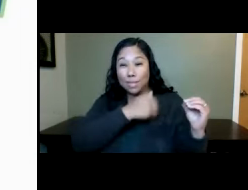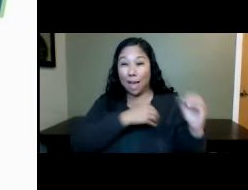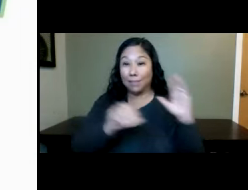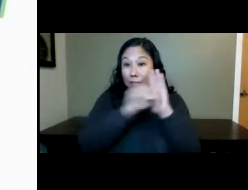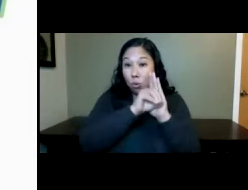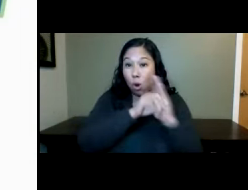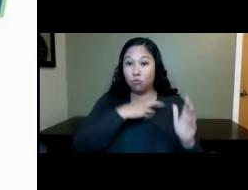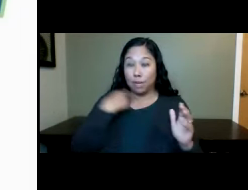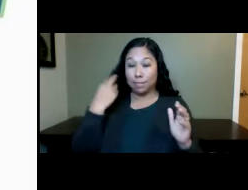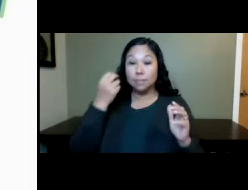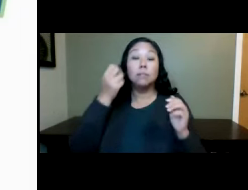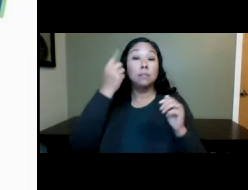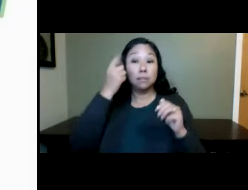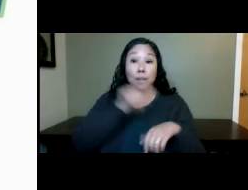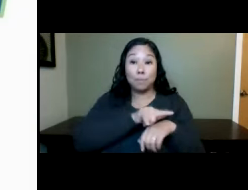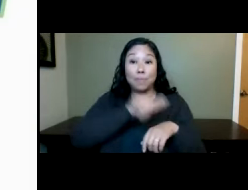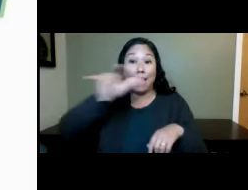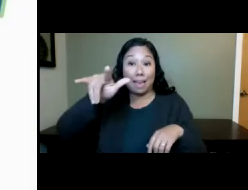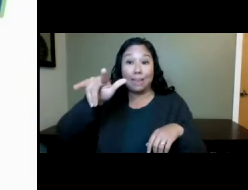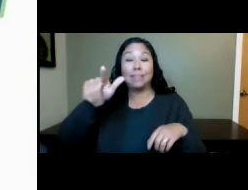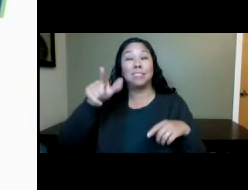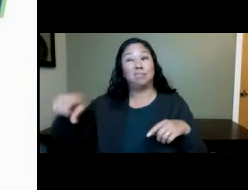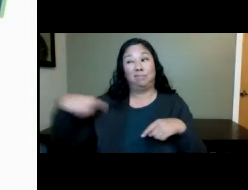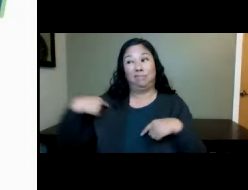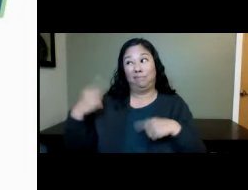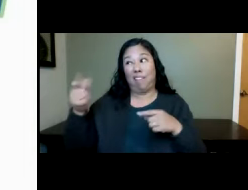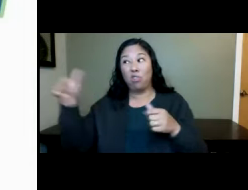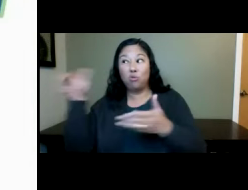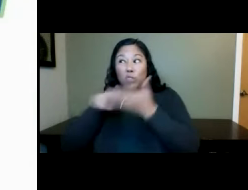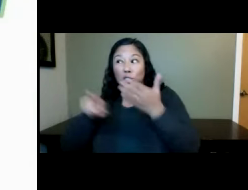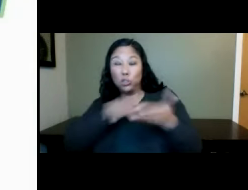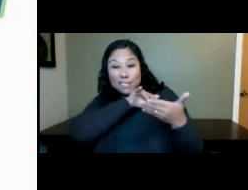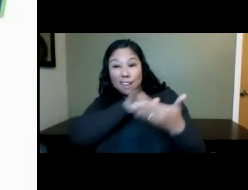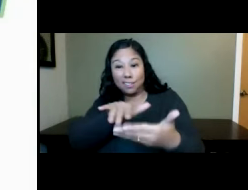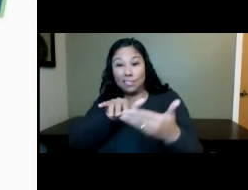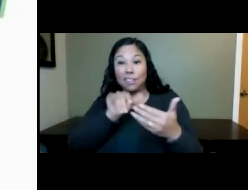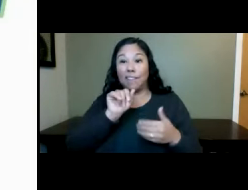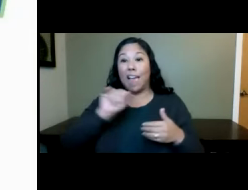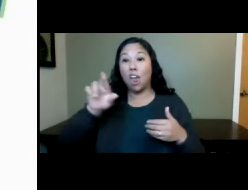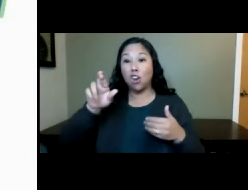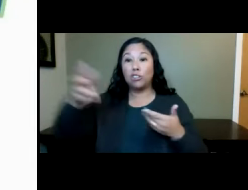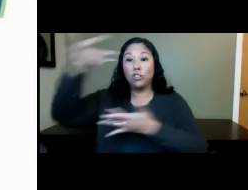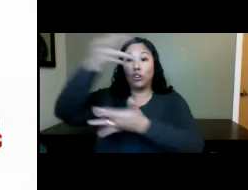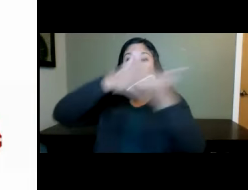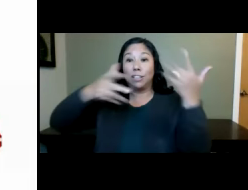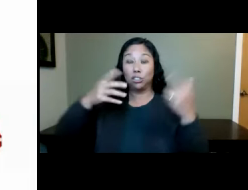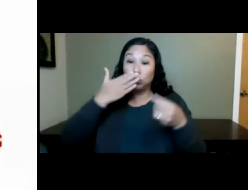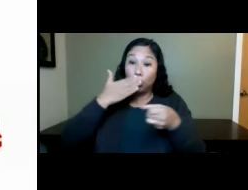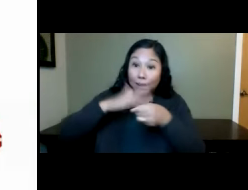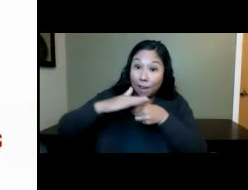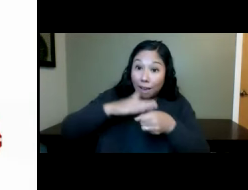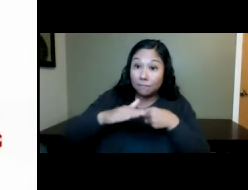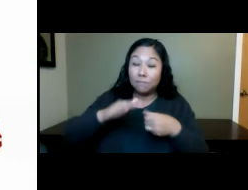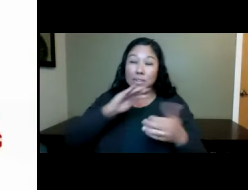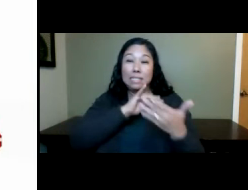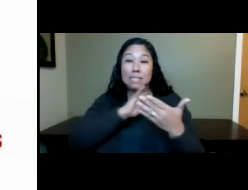plane, they've been doing studies around, whether or not the air circulation is sufficient. The studies seem to